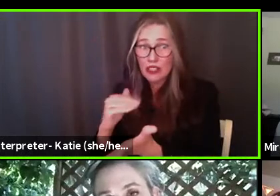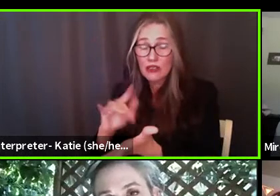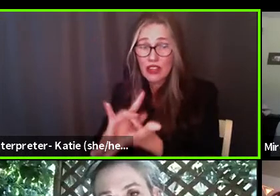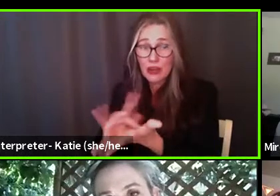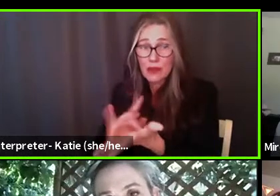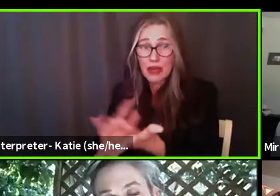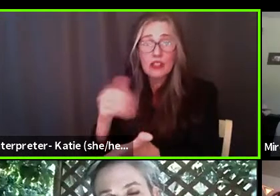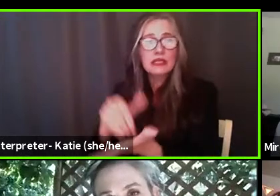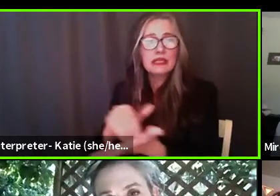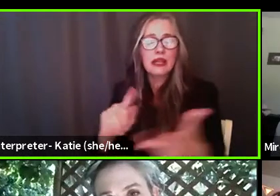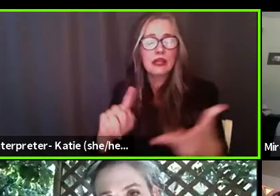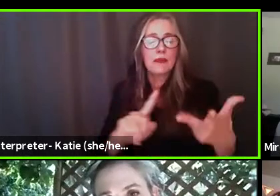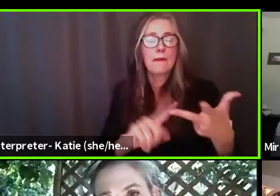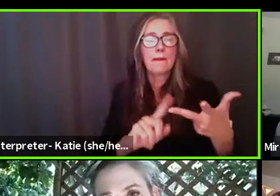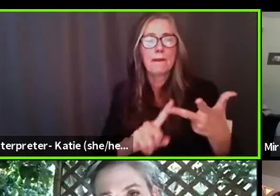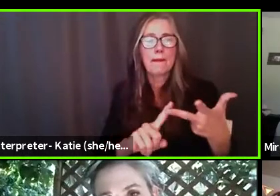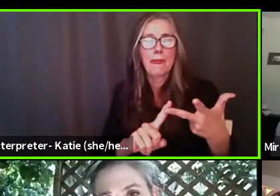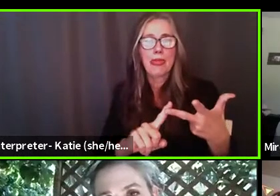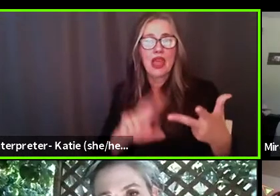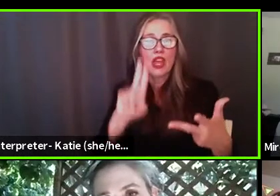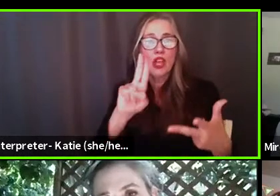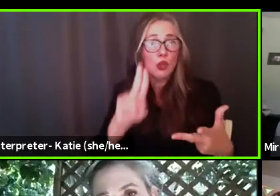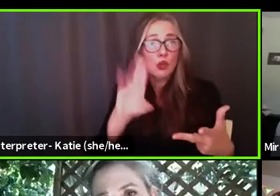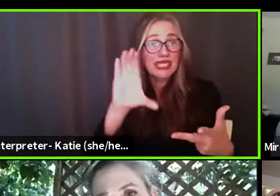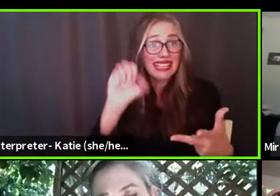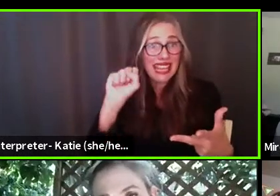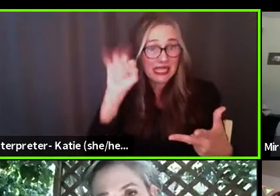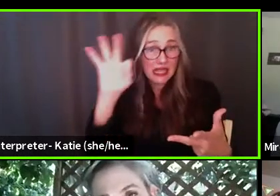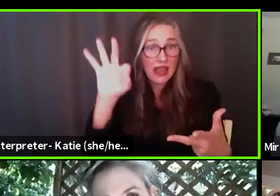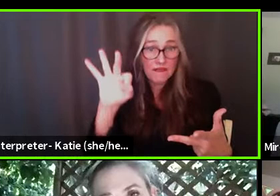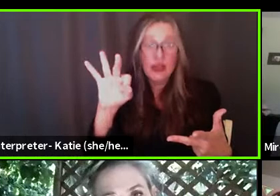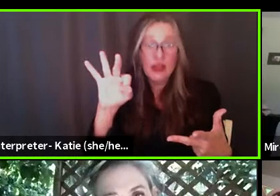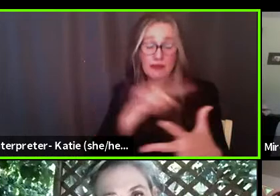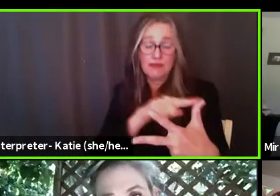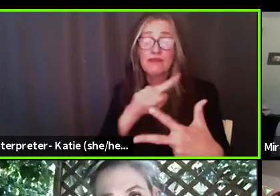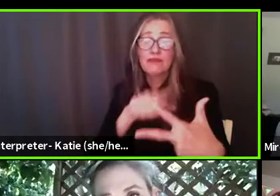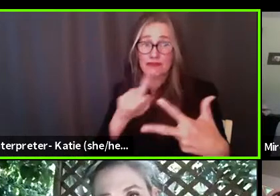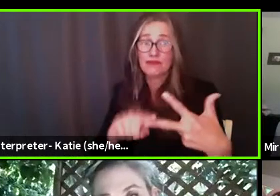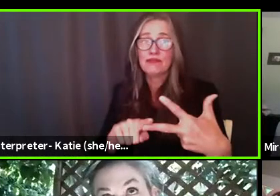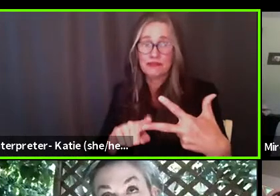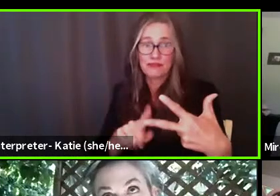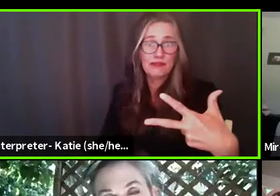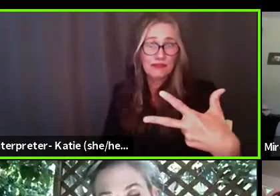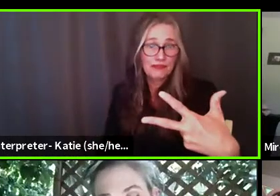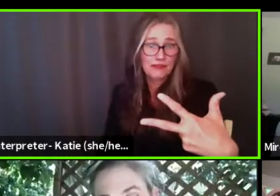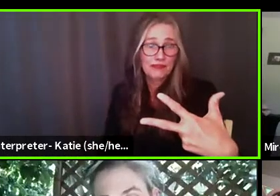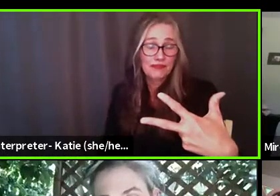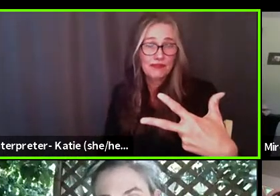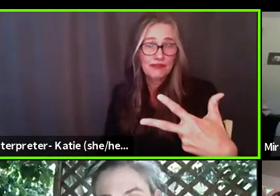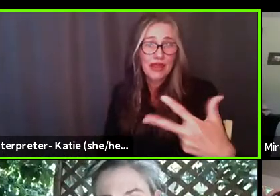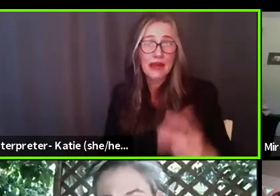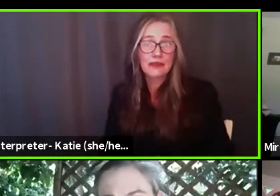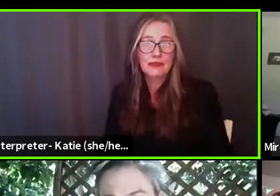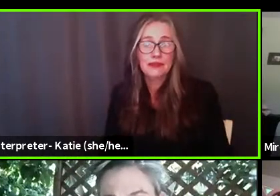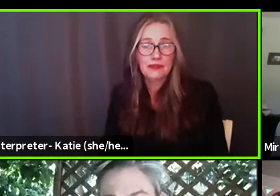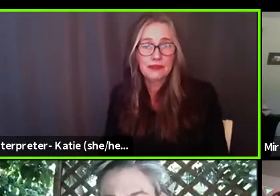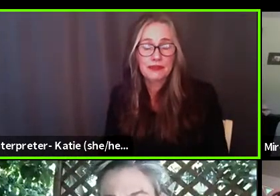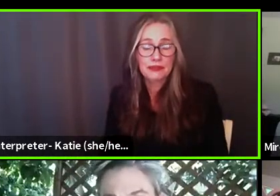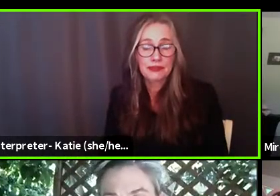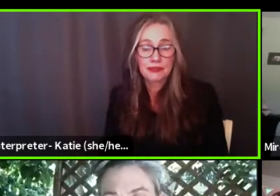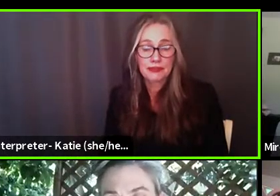um and also one i think at ucsf um university of san francisco university california san francisco